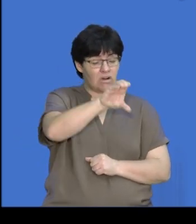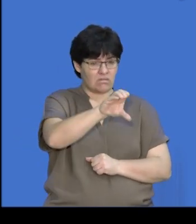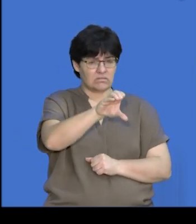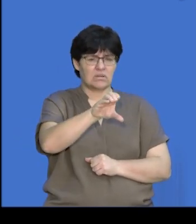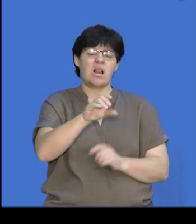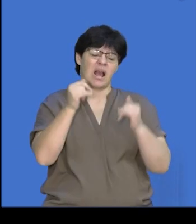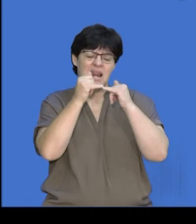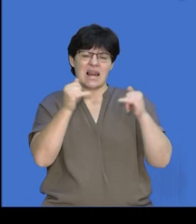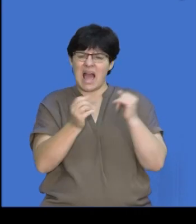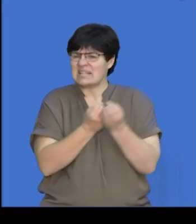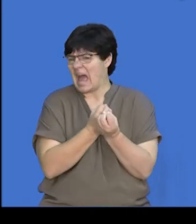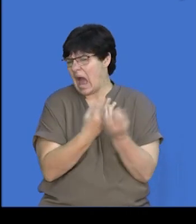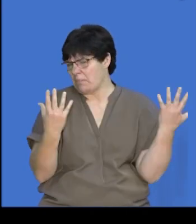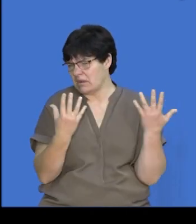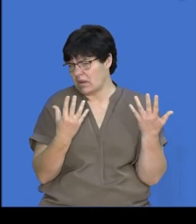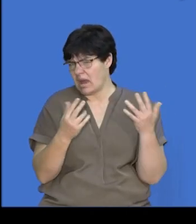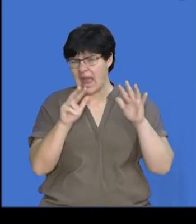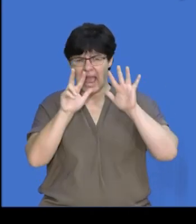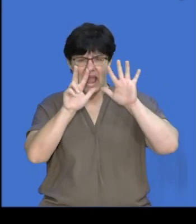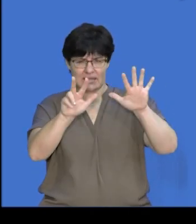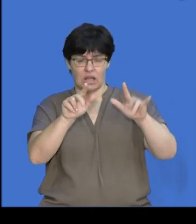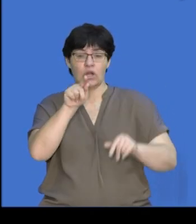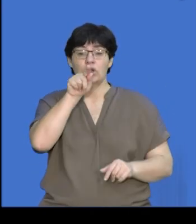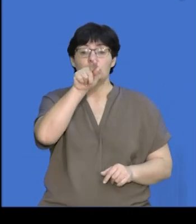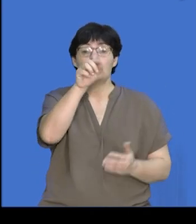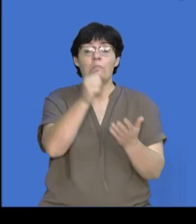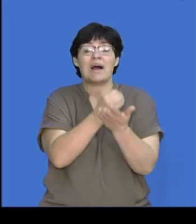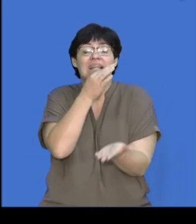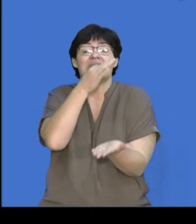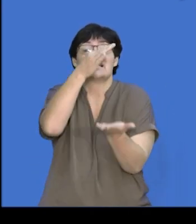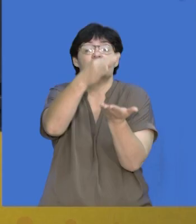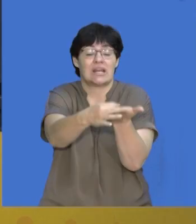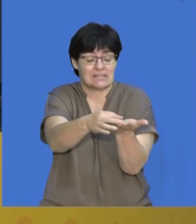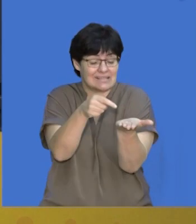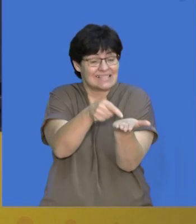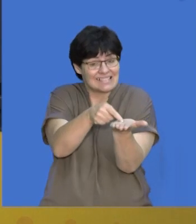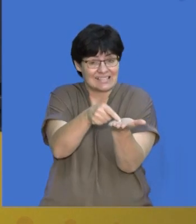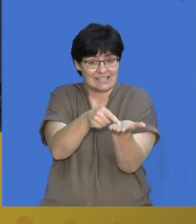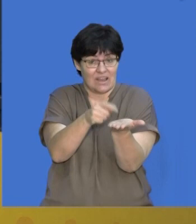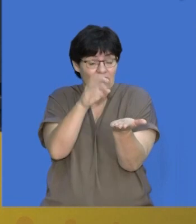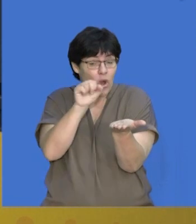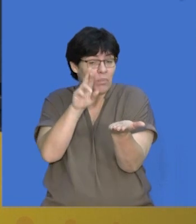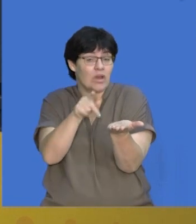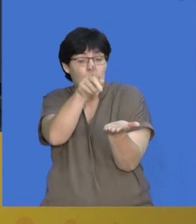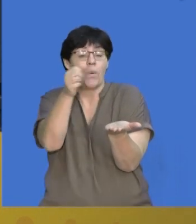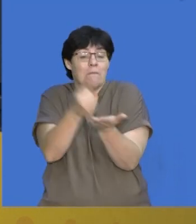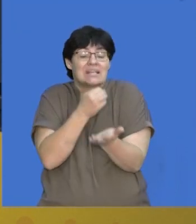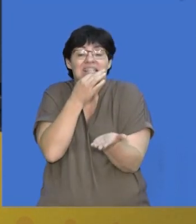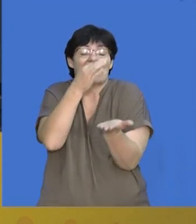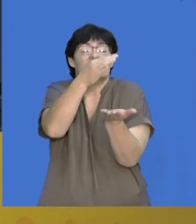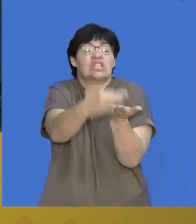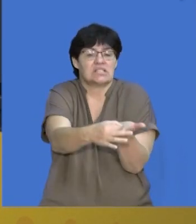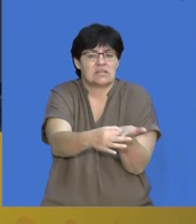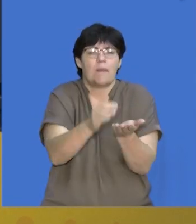8 lines, suggest. Note the instructional verb. You are suggesting,